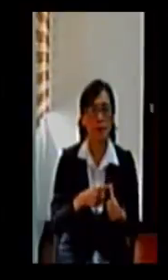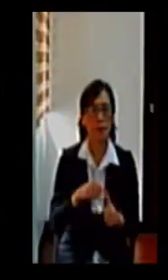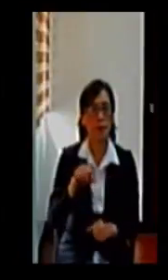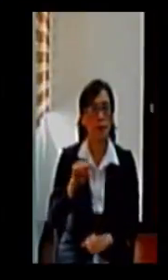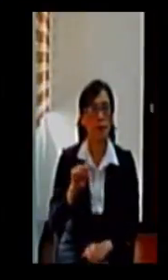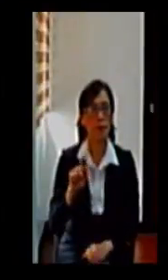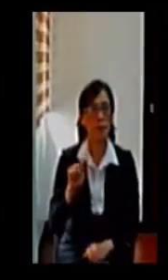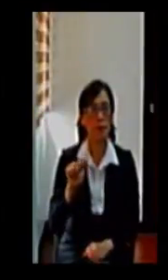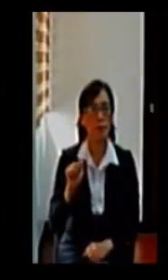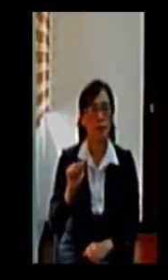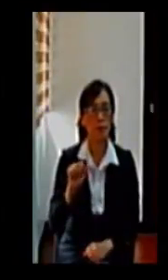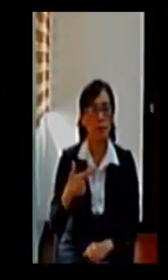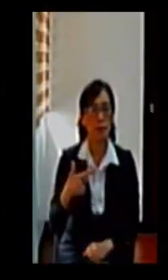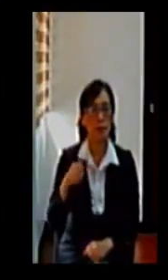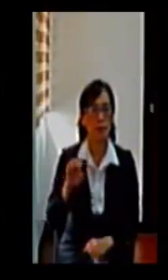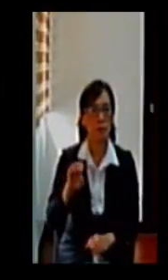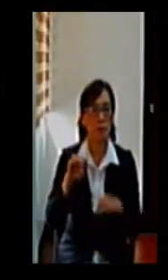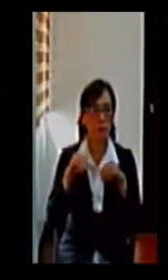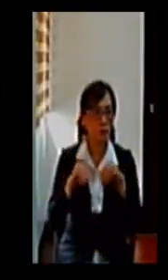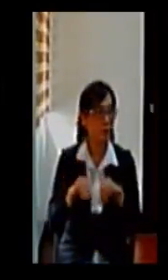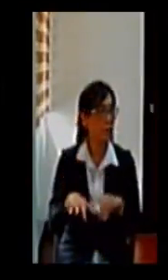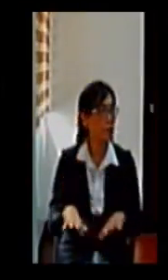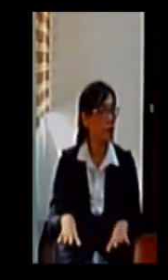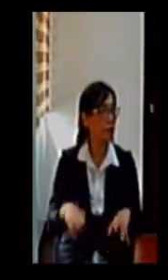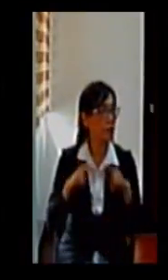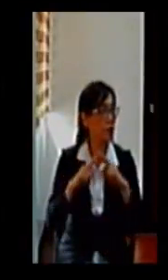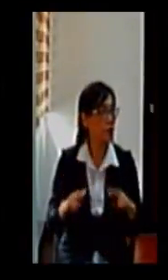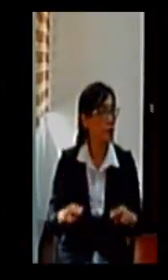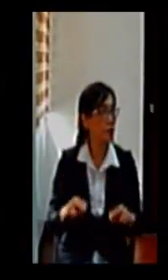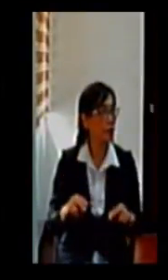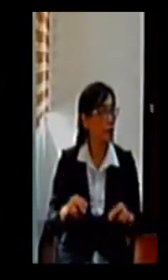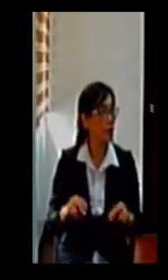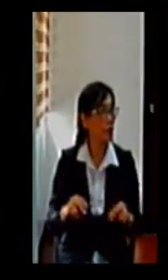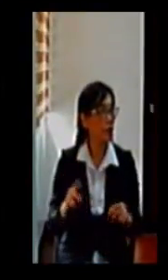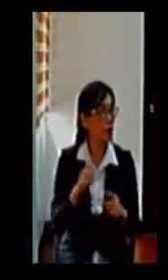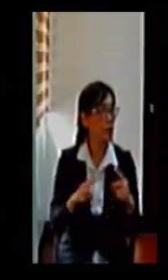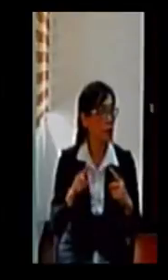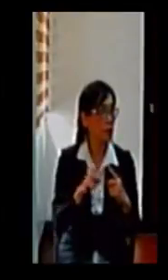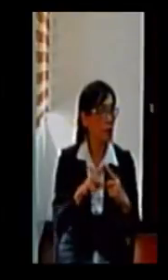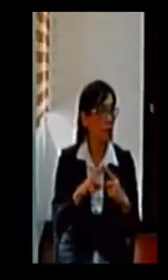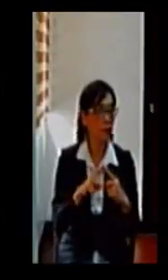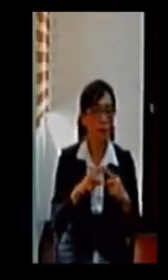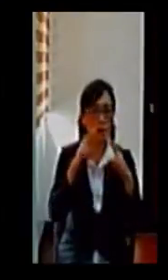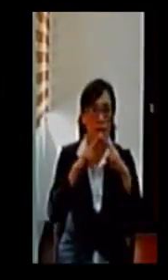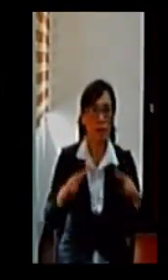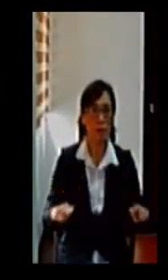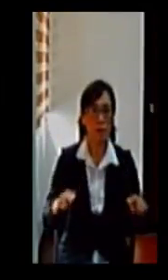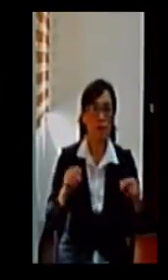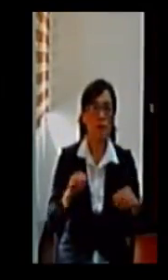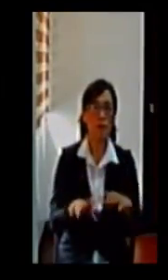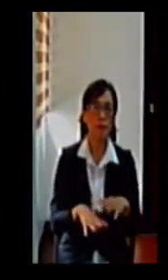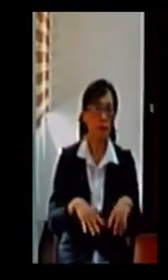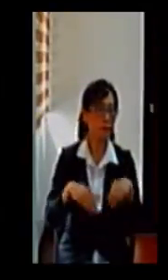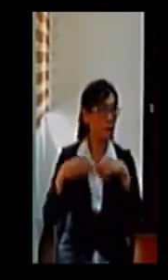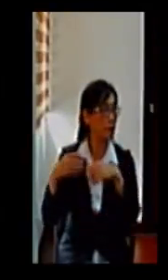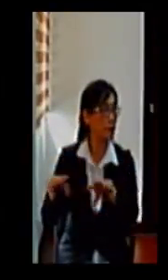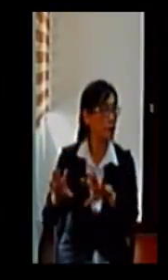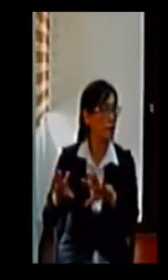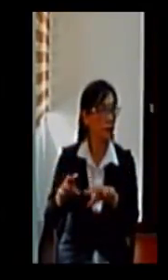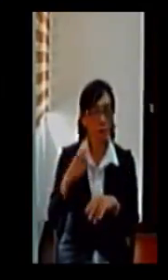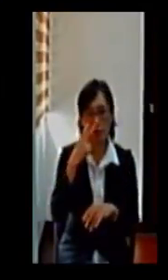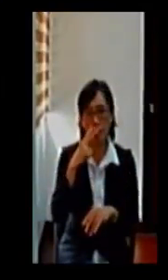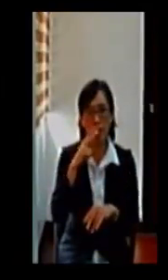habitat degradation is happening really fast. And when the house is gone, what kicks in